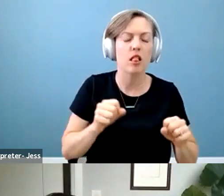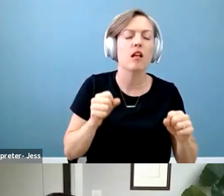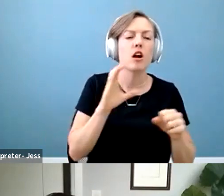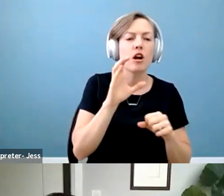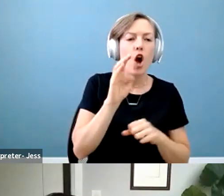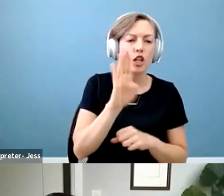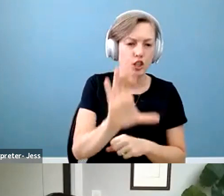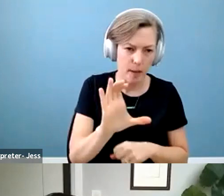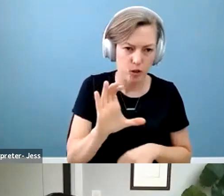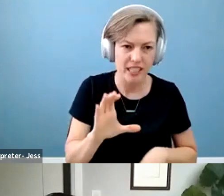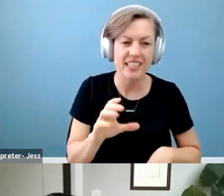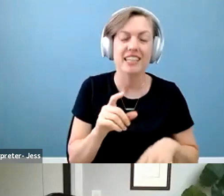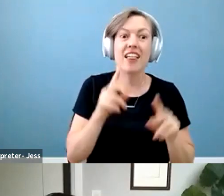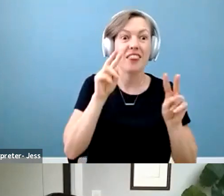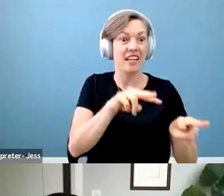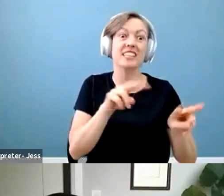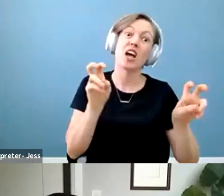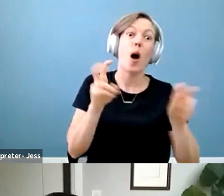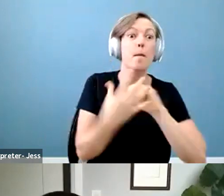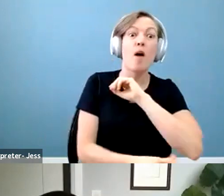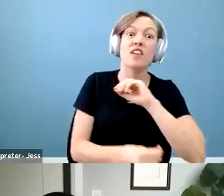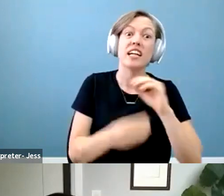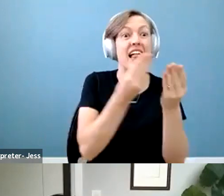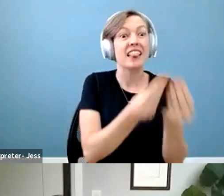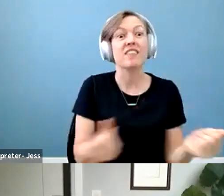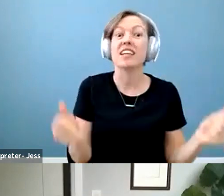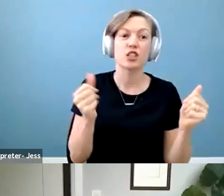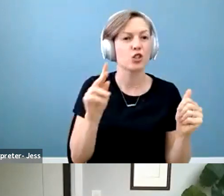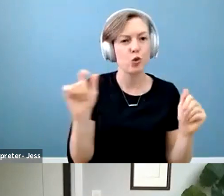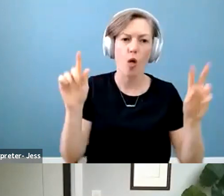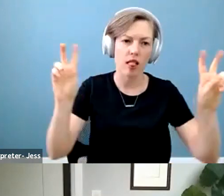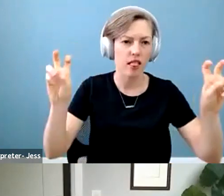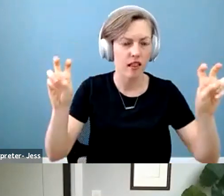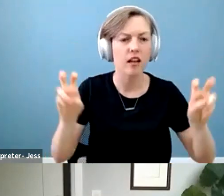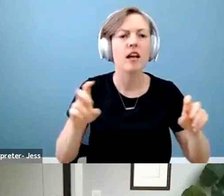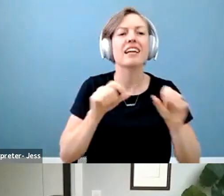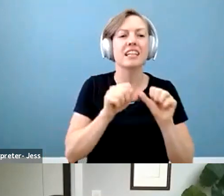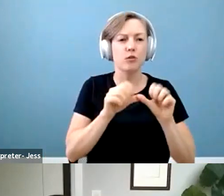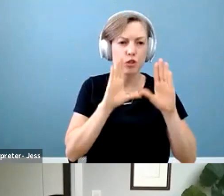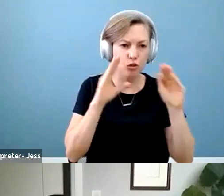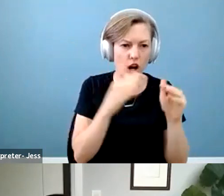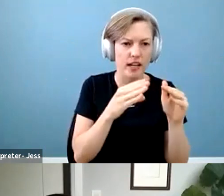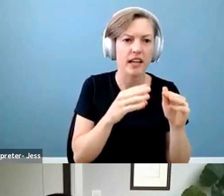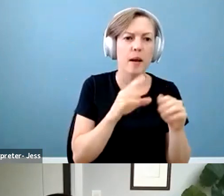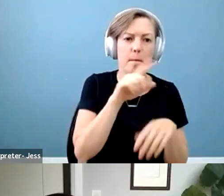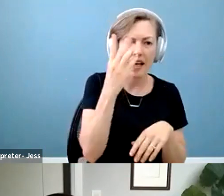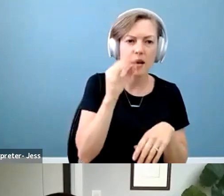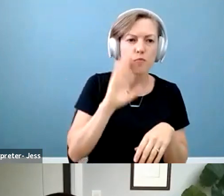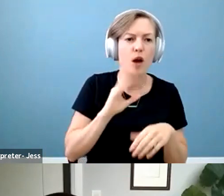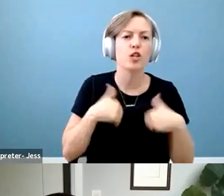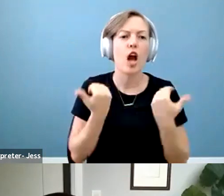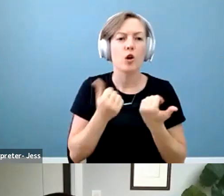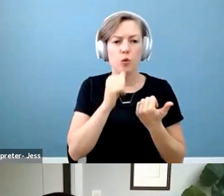a poverty alleviation tool. So really continuing to target Black and brown young